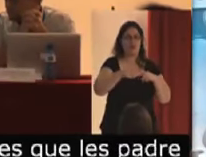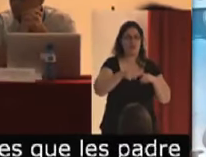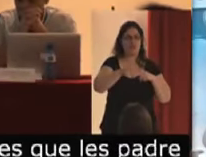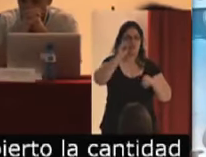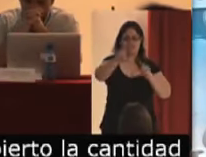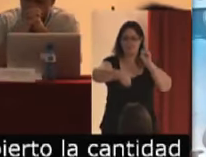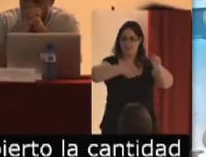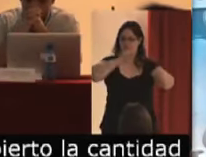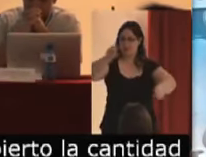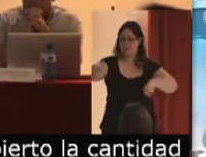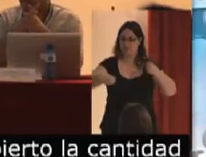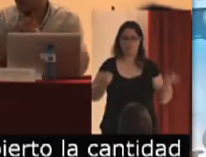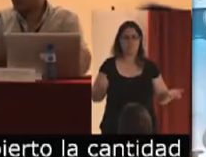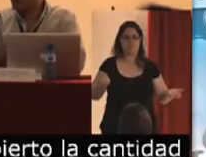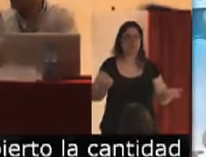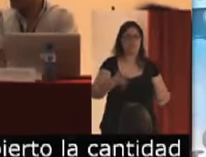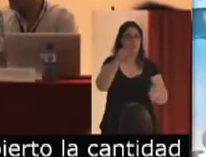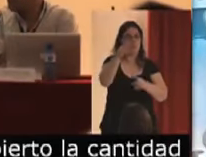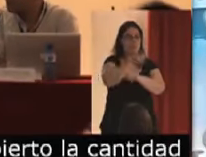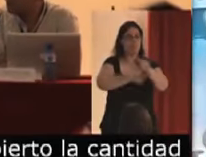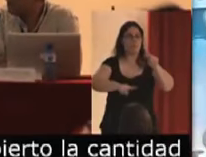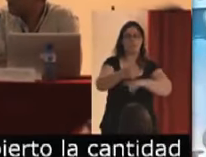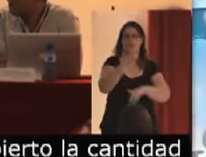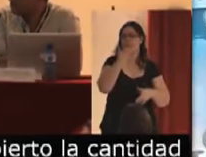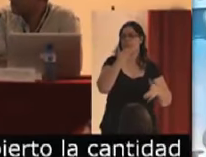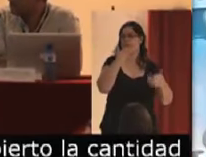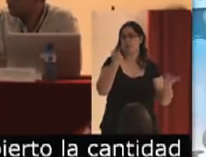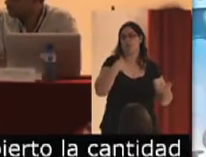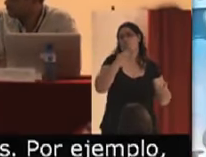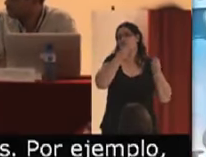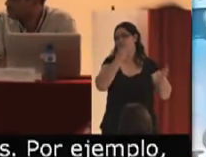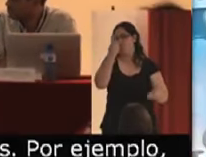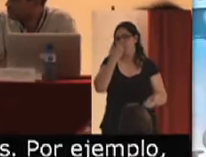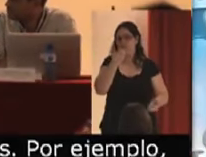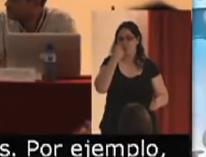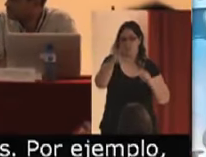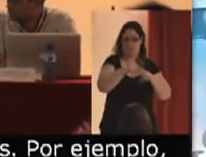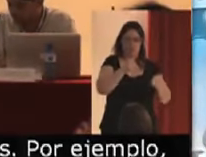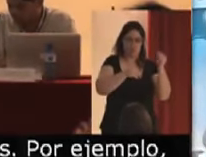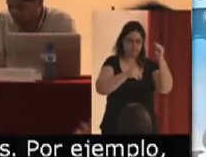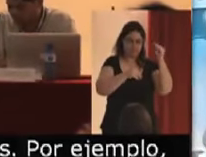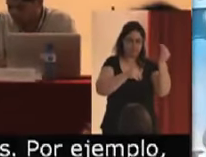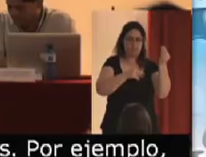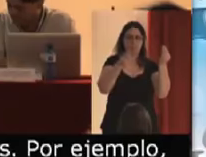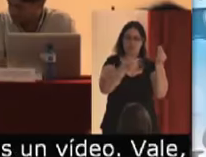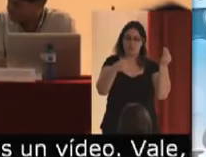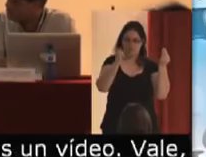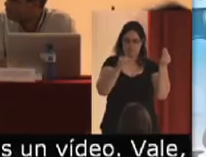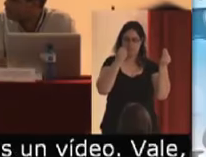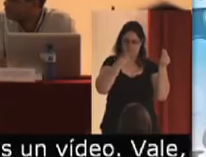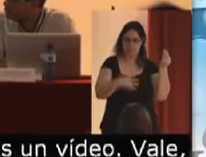standard, and we have discovered that there's many gaps everywhere. Just to mention a few, you take a video, that's